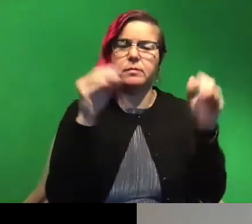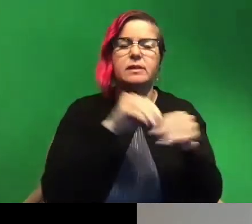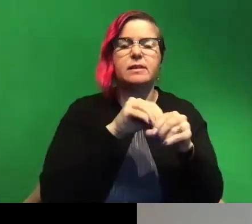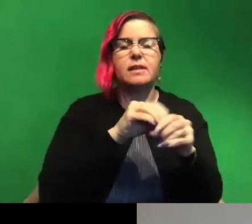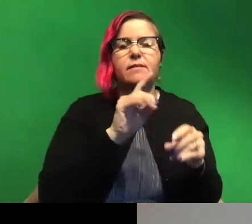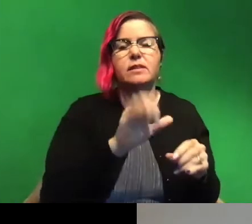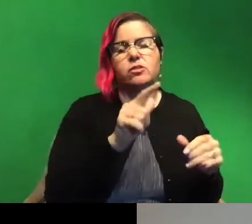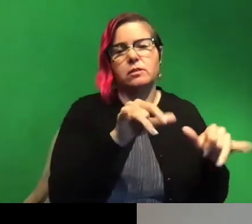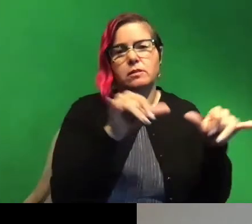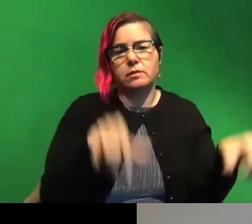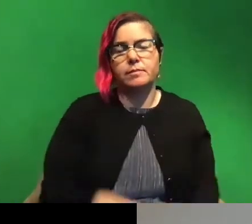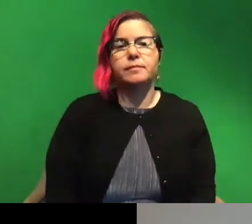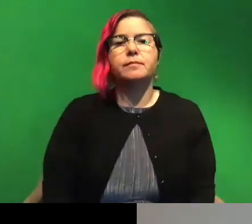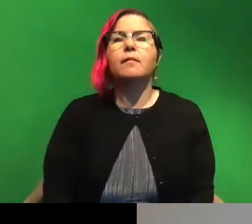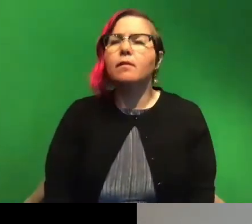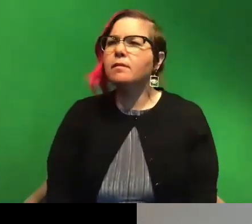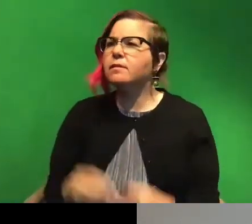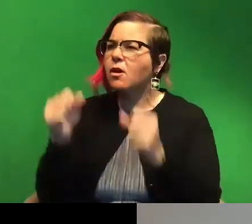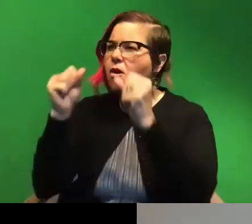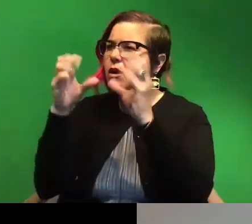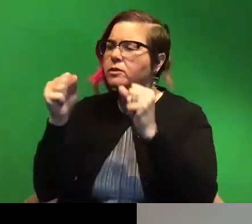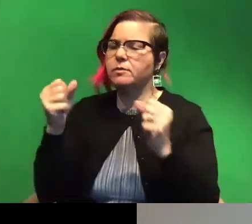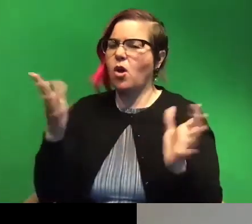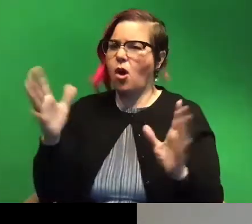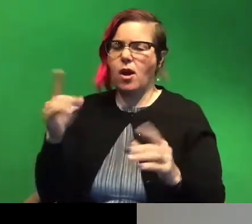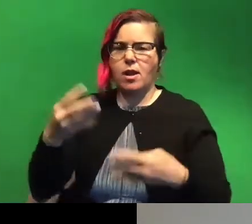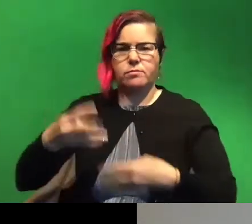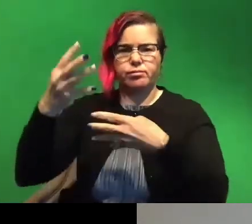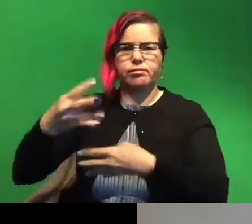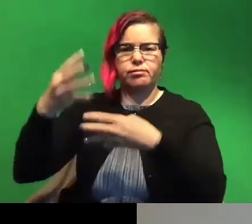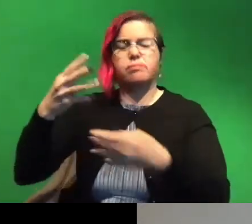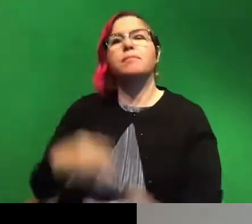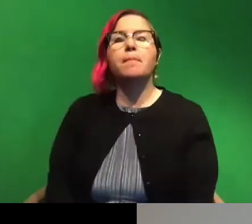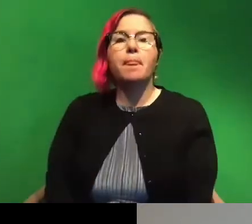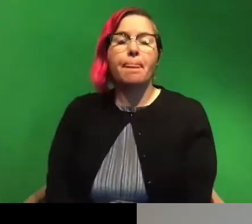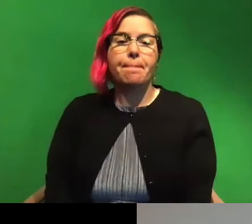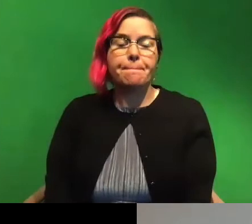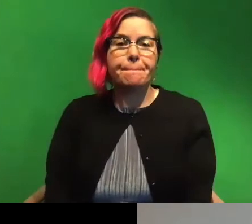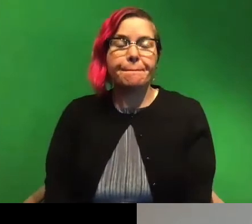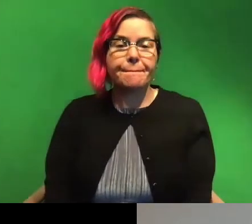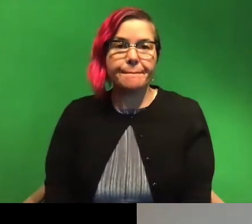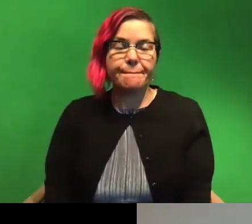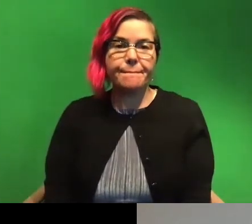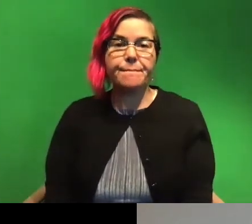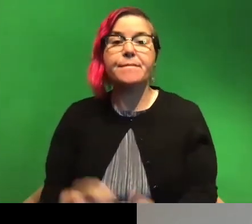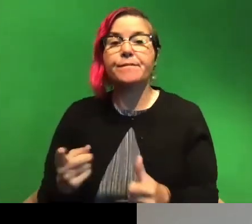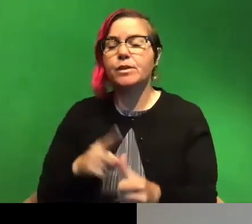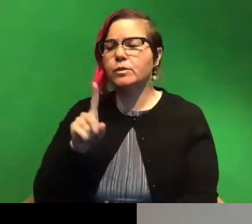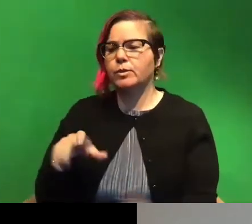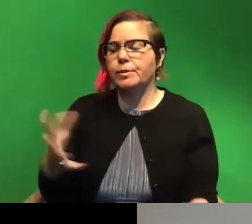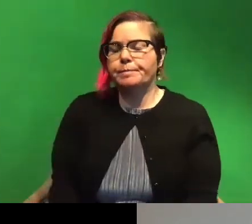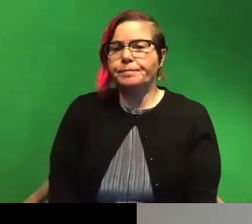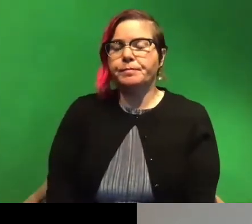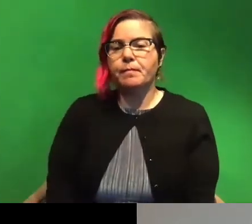systems. That's super awesome. So we already have questions coming in right off the bat. So the first question